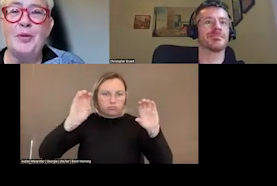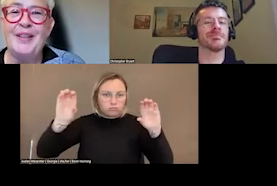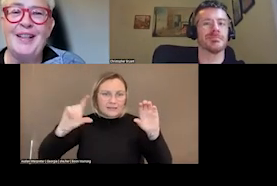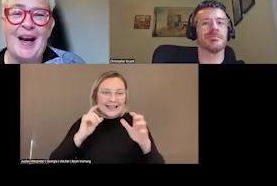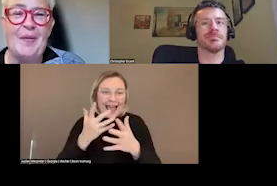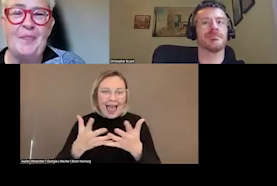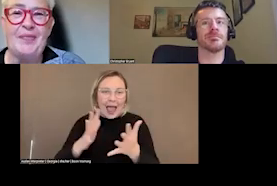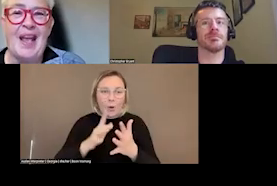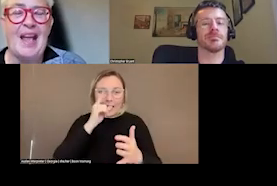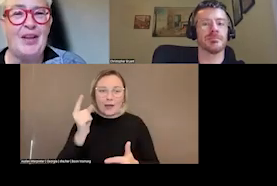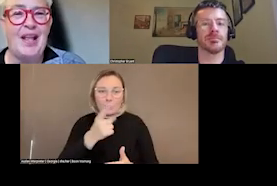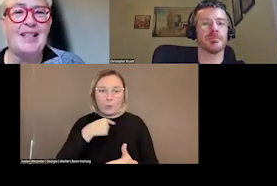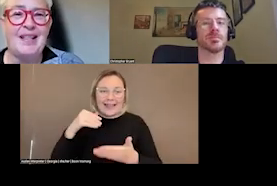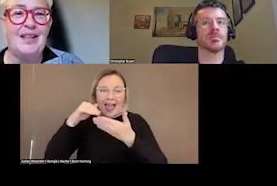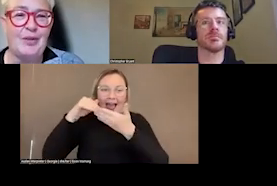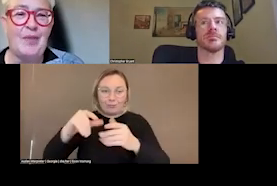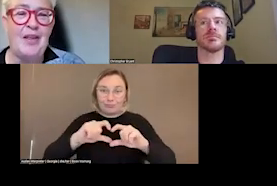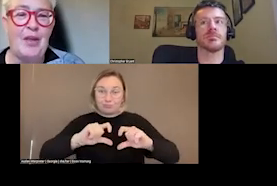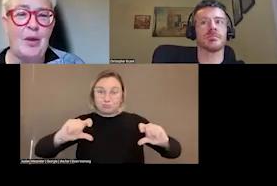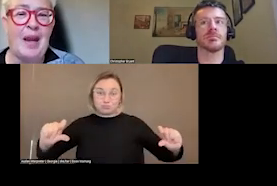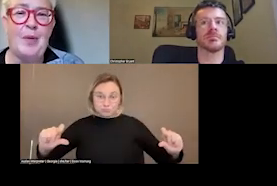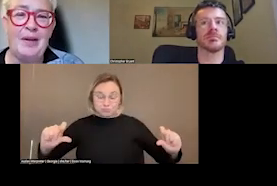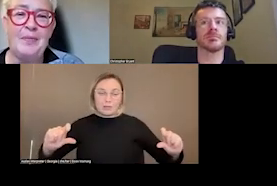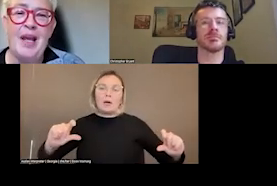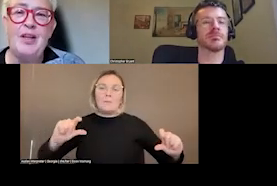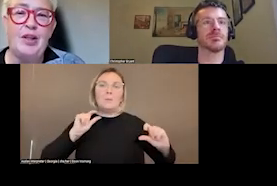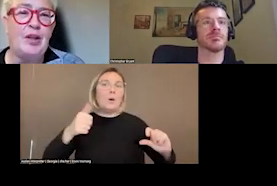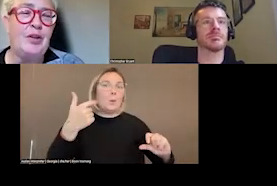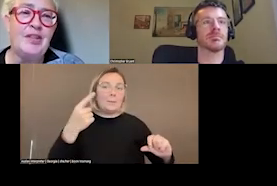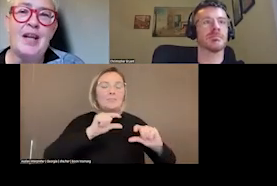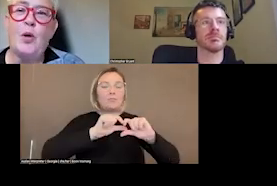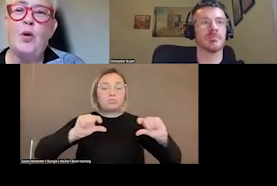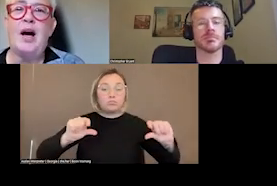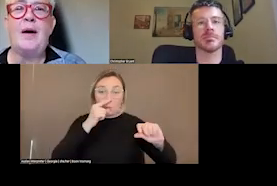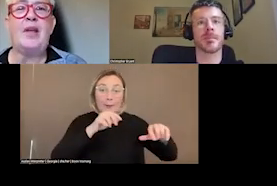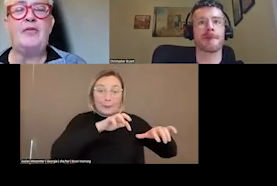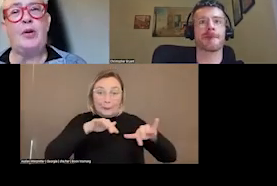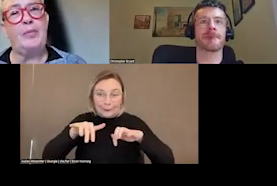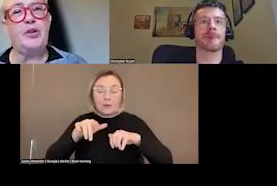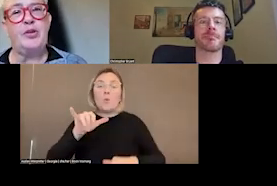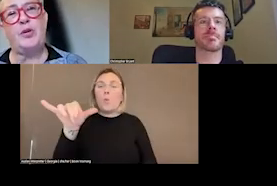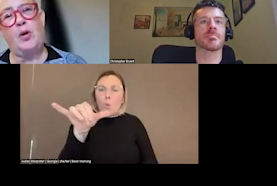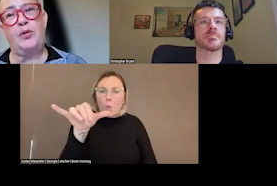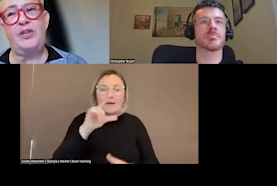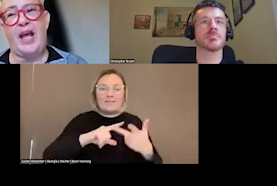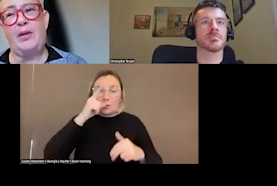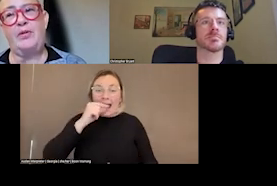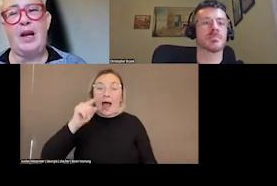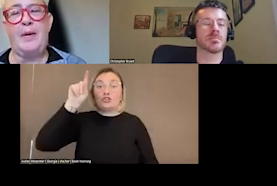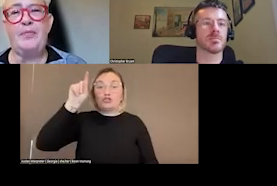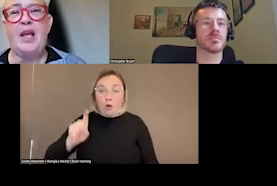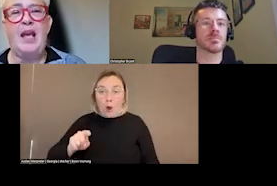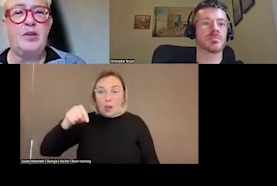help? And so that's the main one. So you can use that, or if you're able to scroll